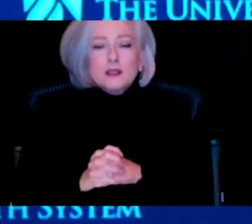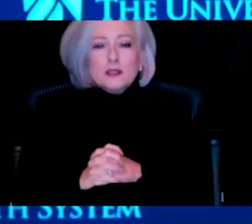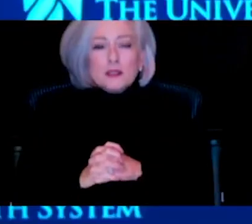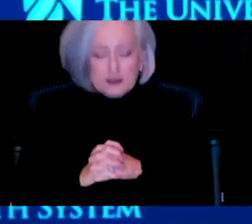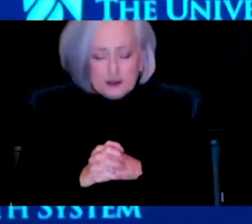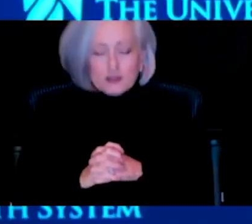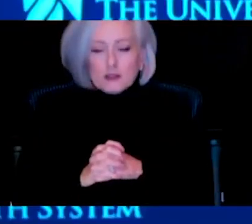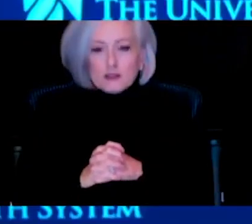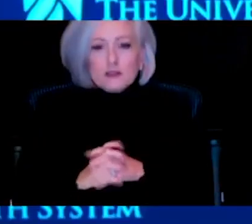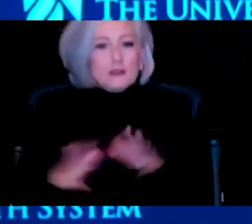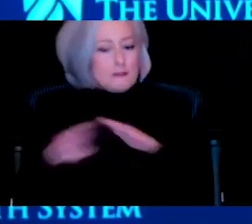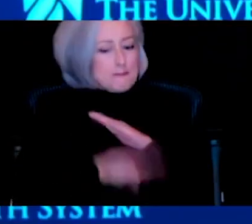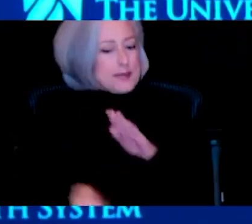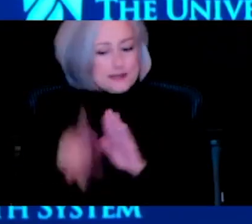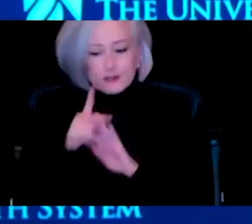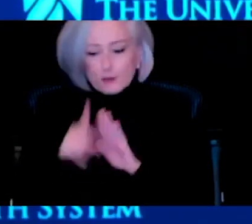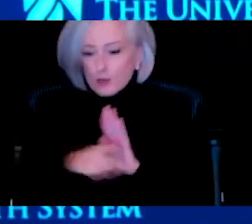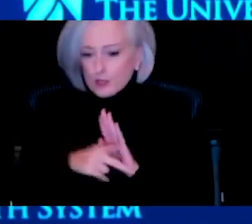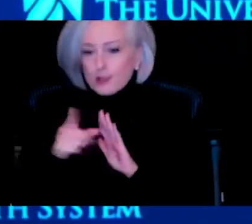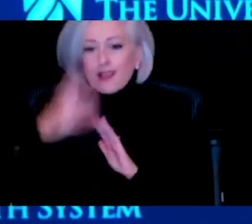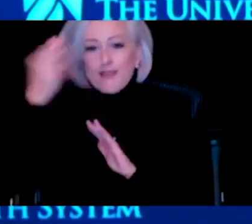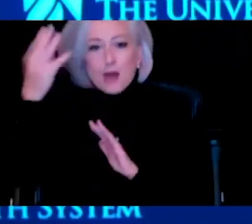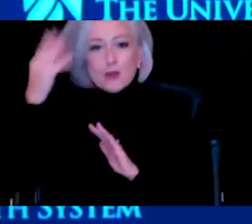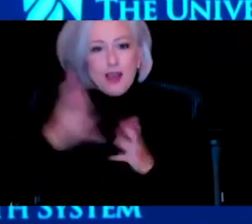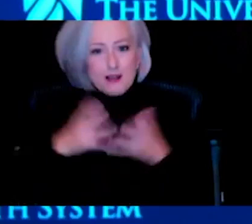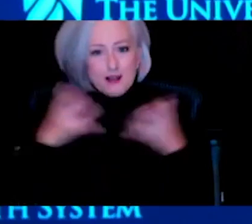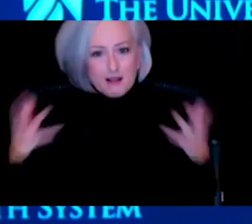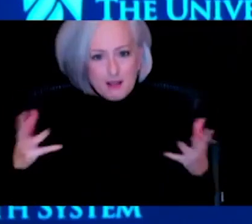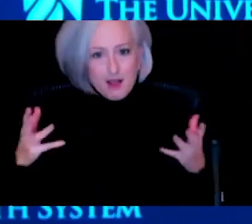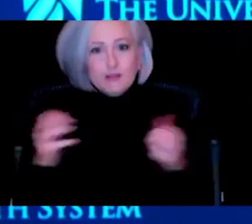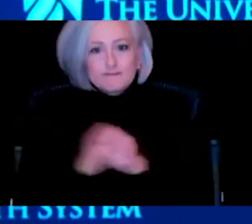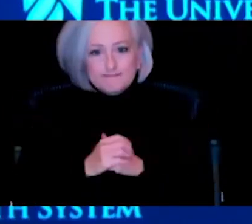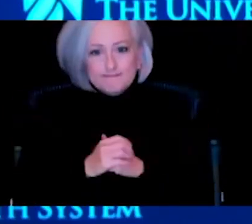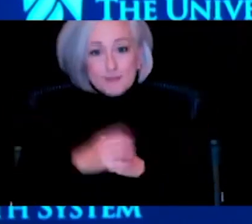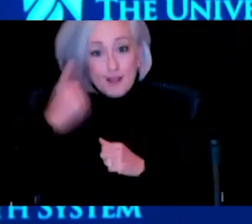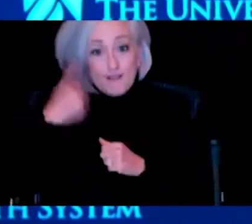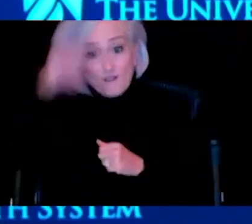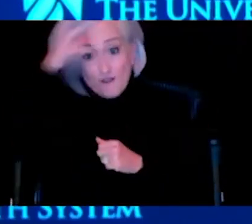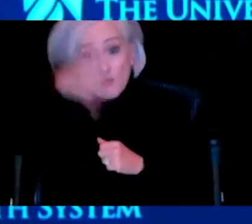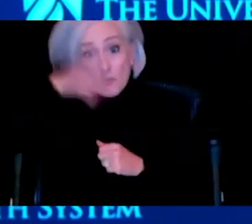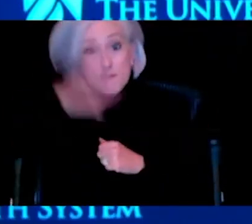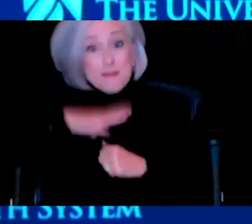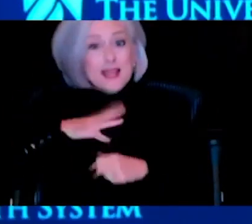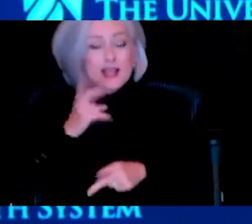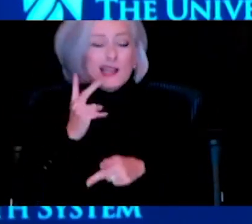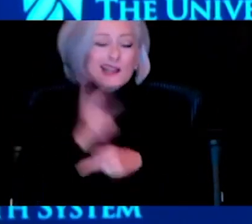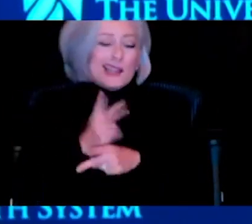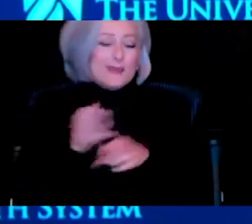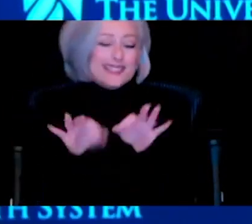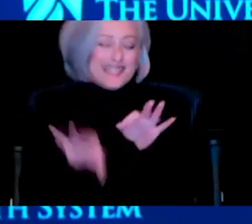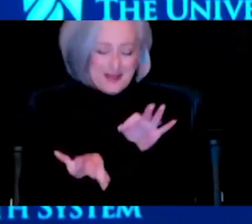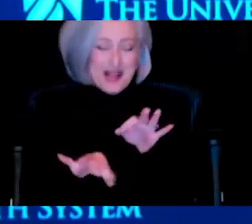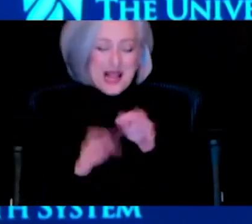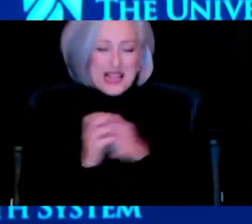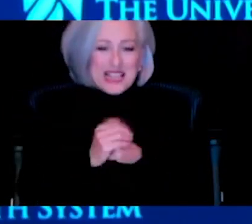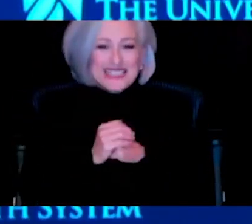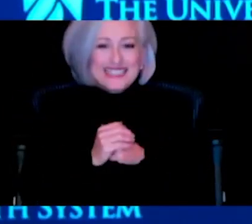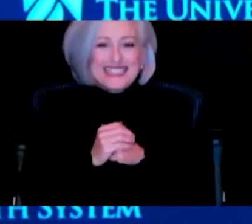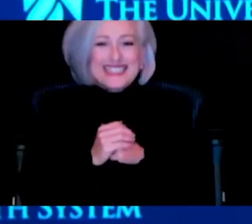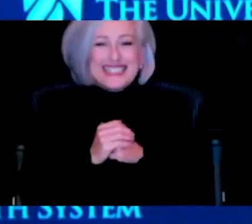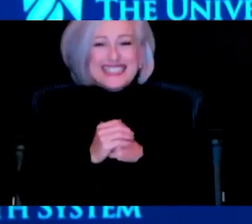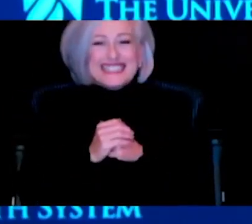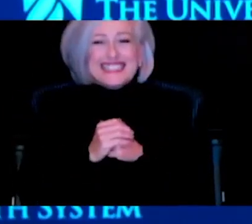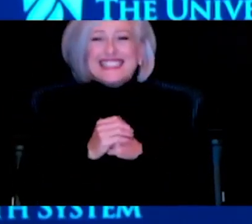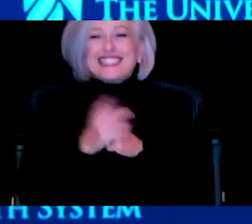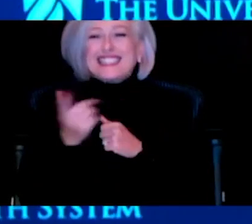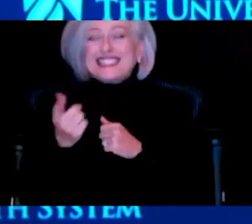basic principles if they're outside a lot. For men, we definitely try to keep it simple. So just